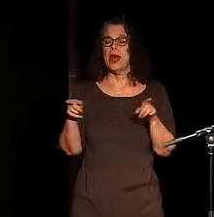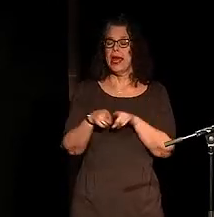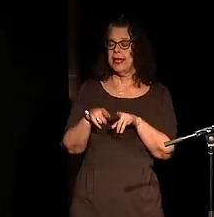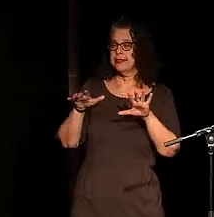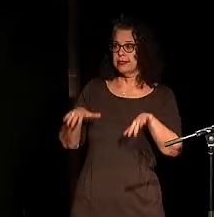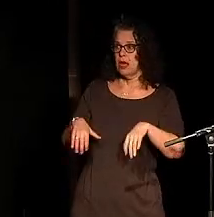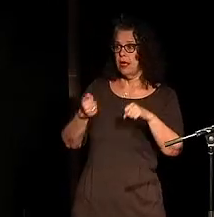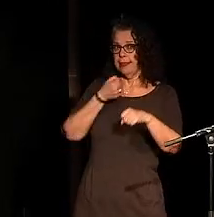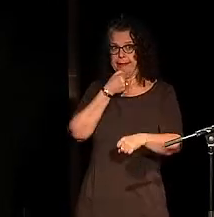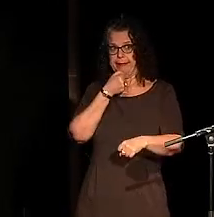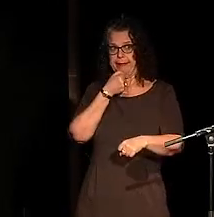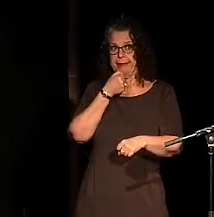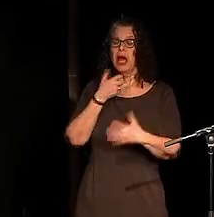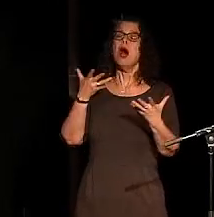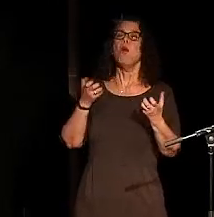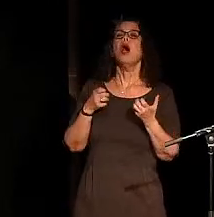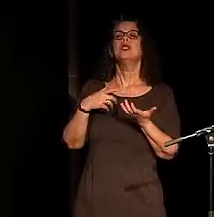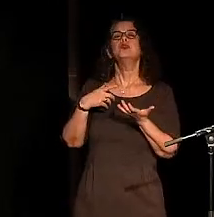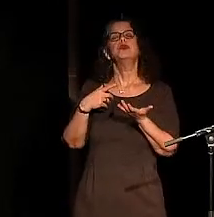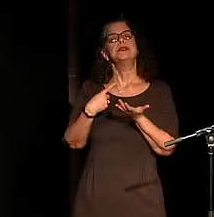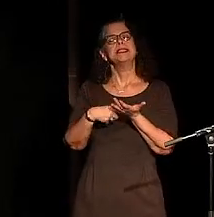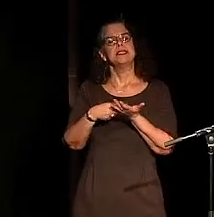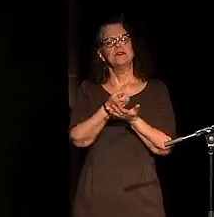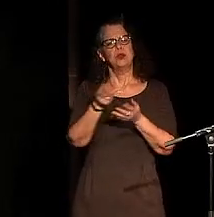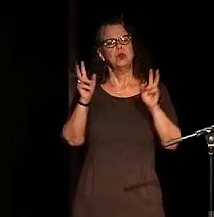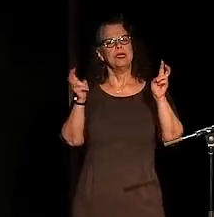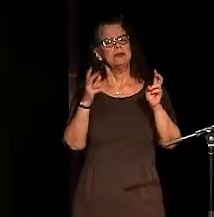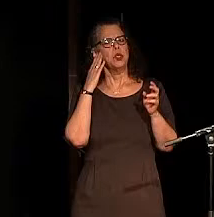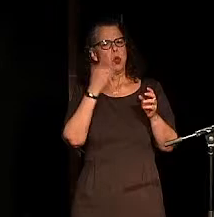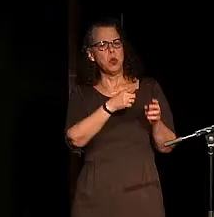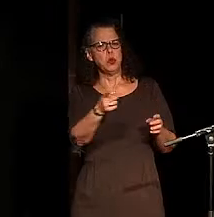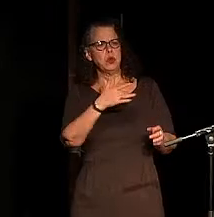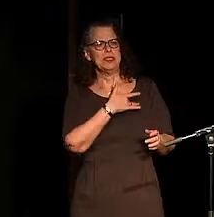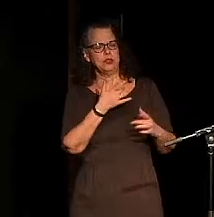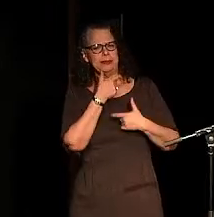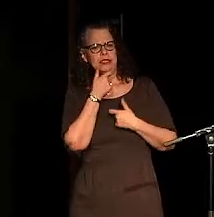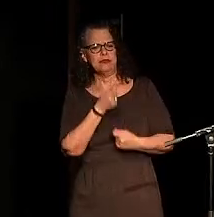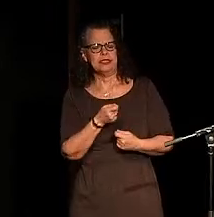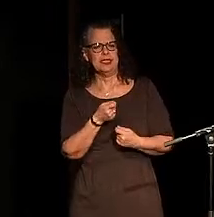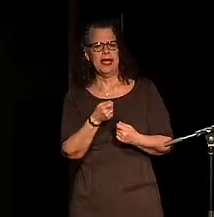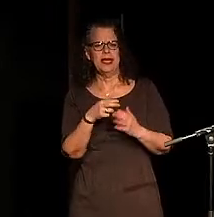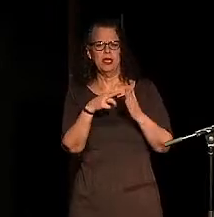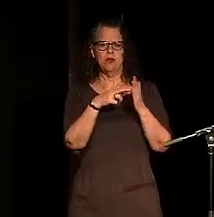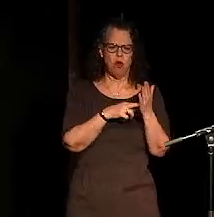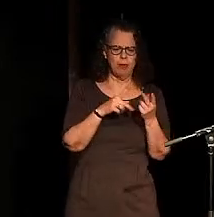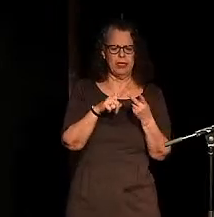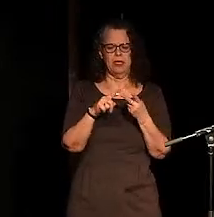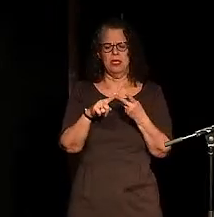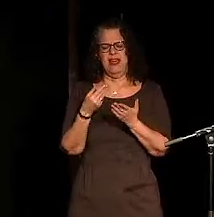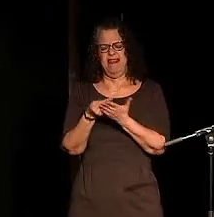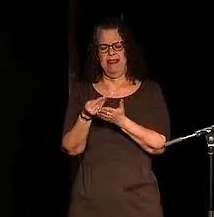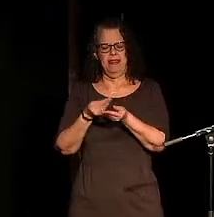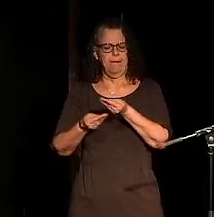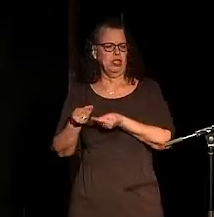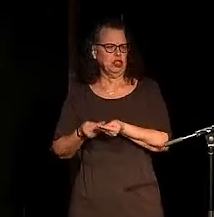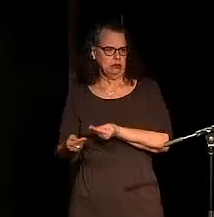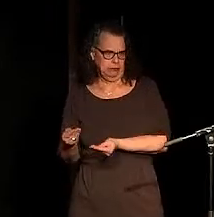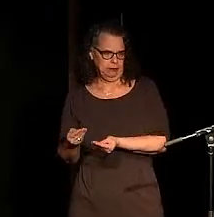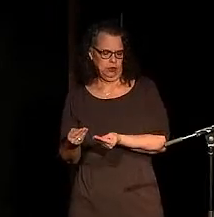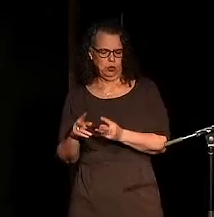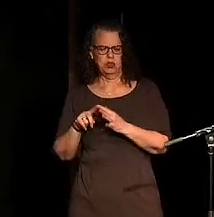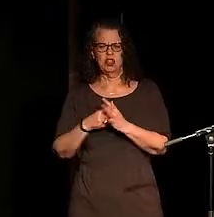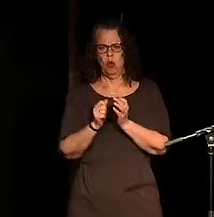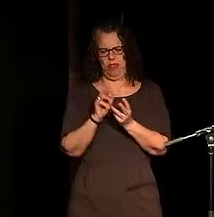in covering a few topics that I know many of you are interested in, like enrollment and the budget. So we're going to kind of start with those